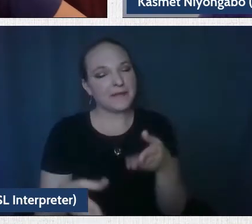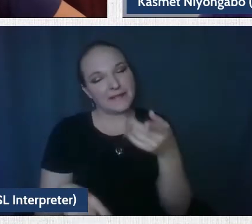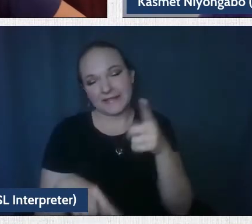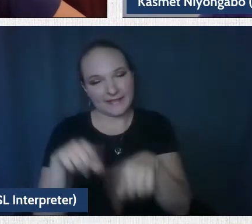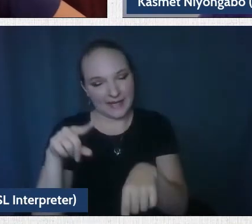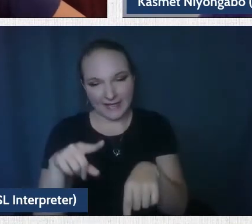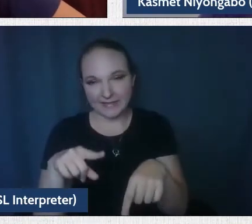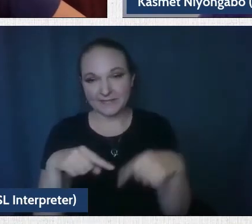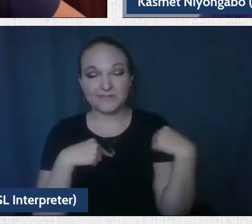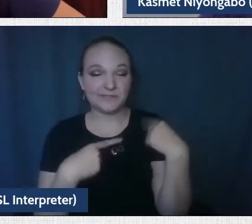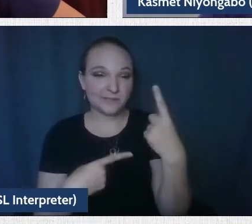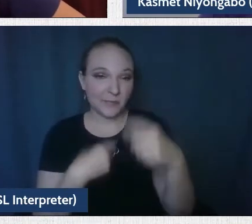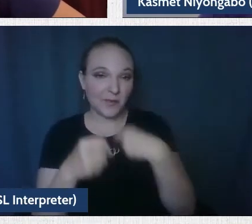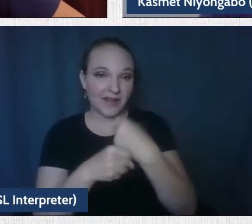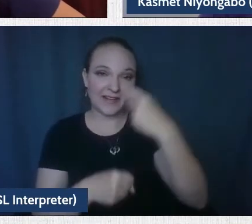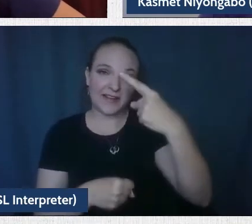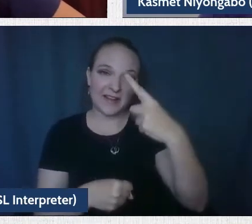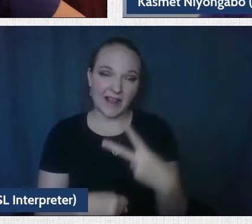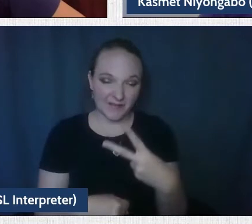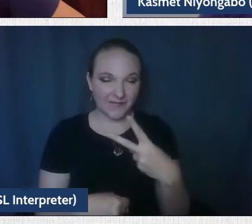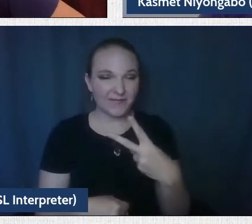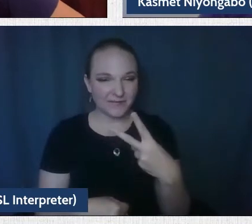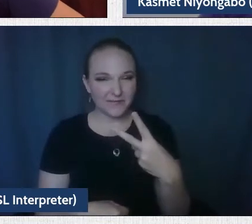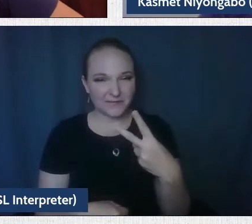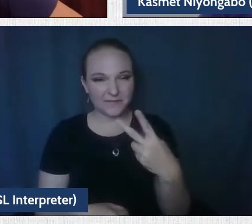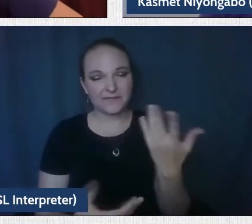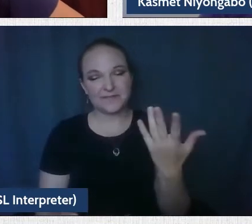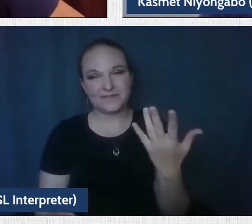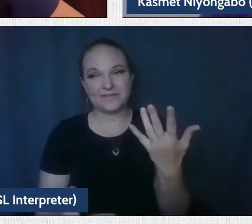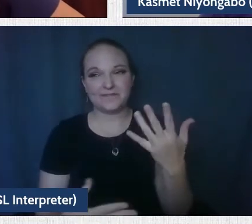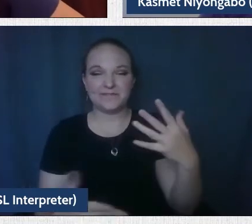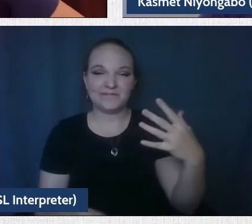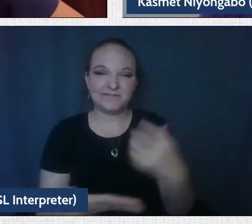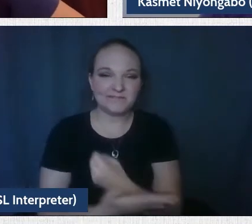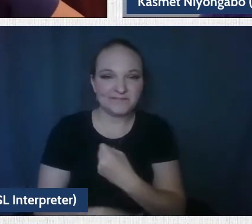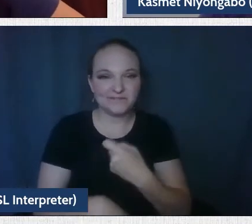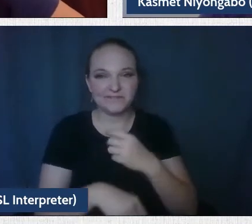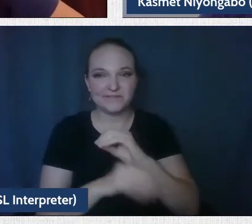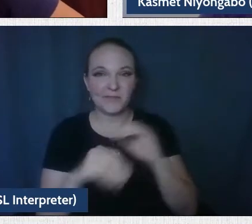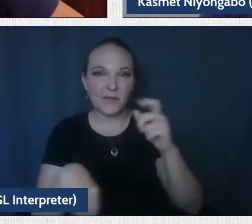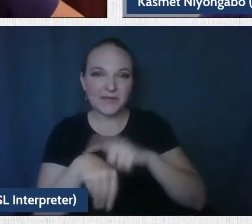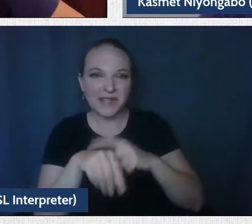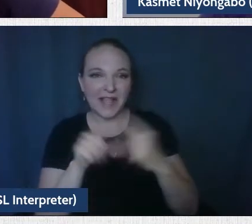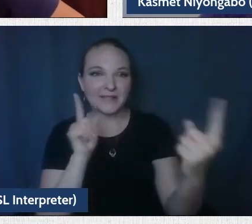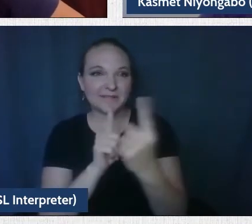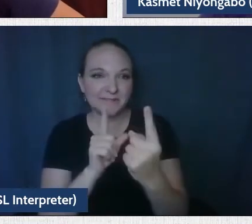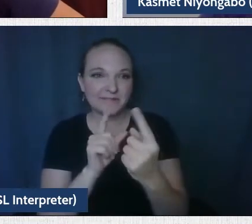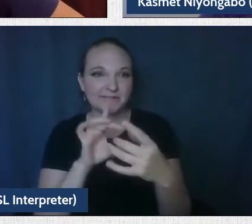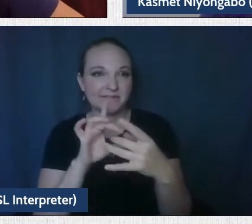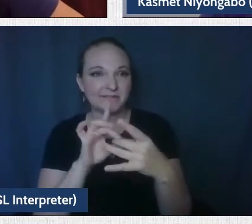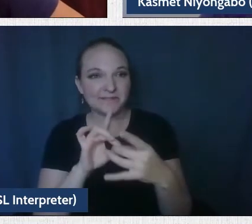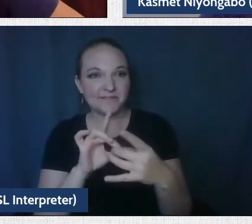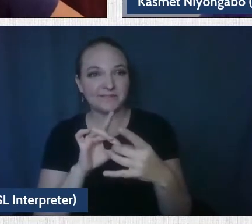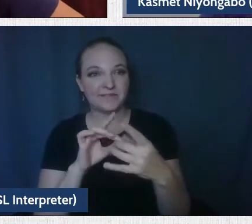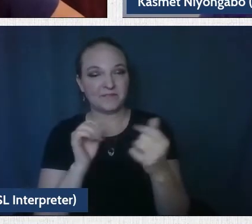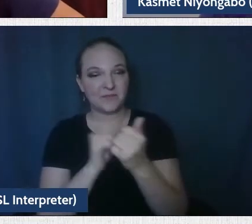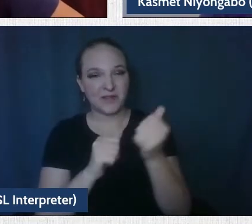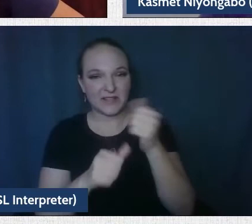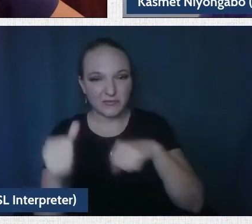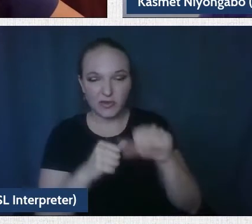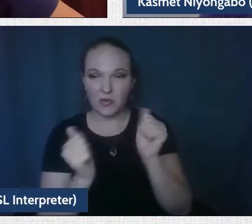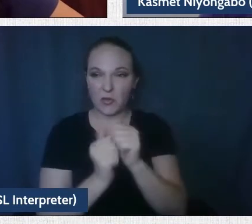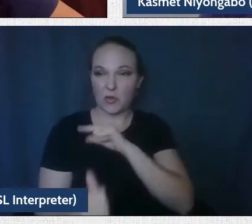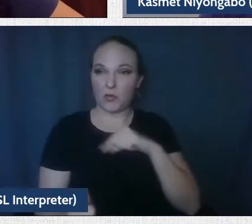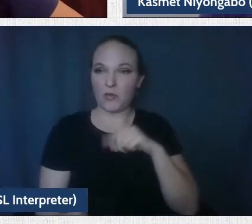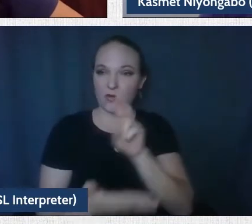a half, where we have had so much time that we've missed with each other, it's so important for us to reconnect with each other and with Queens.